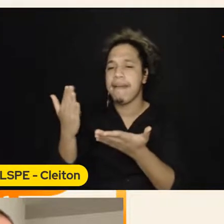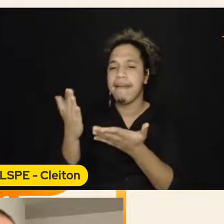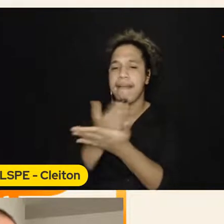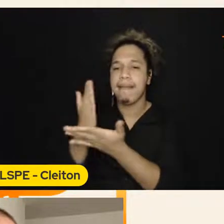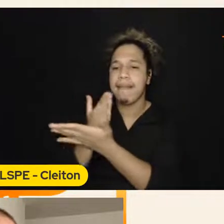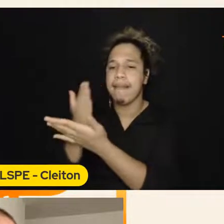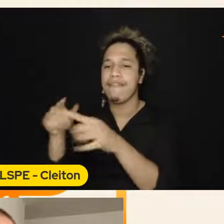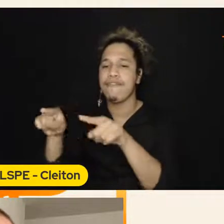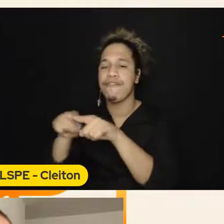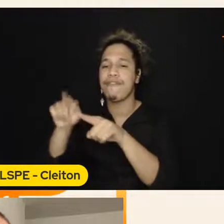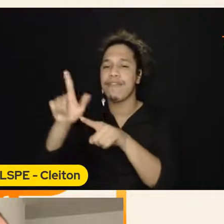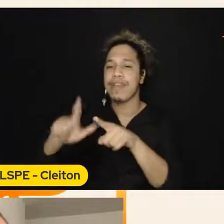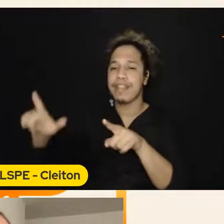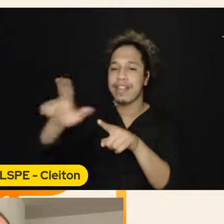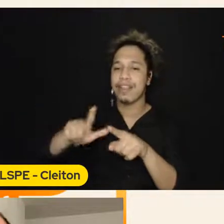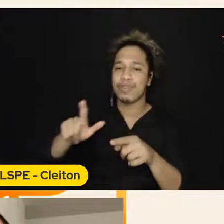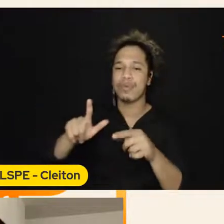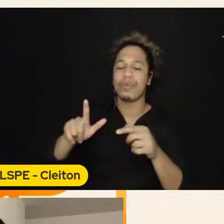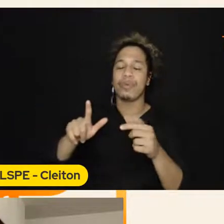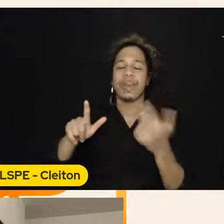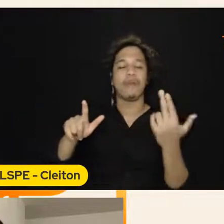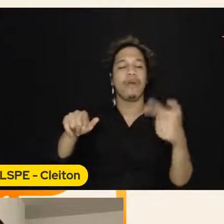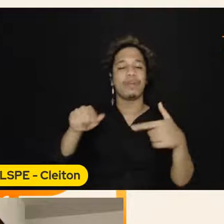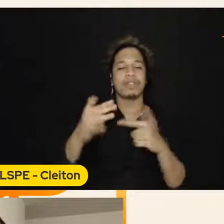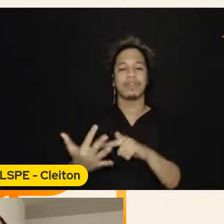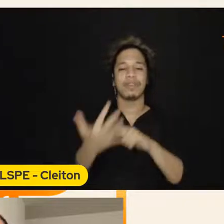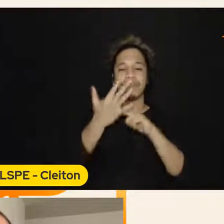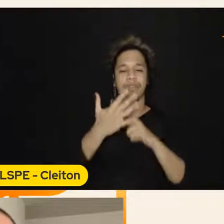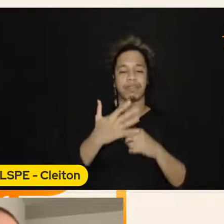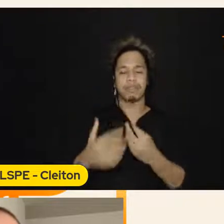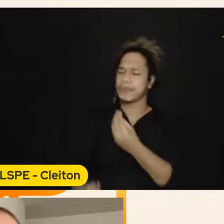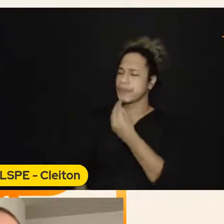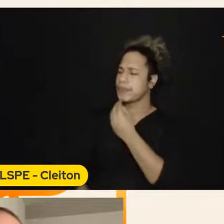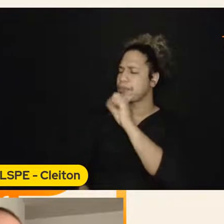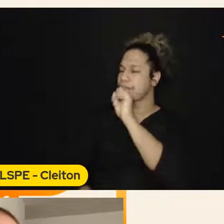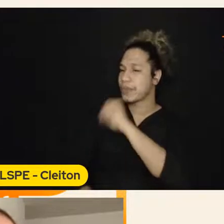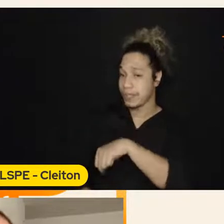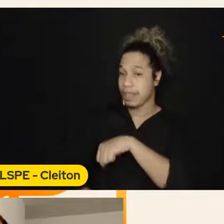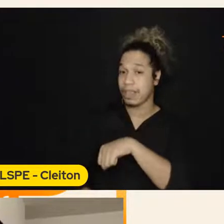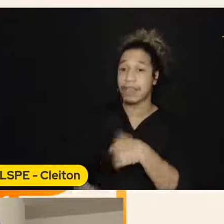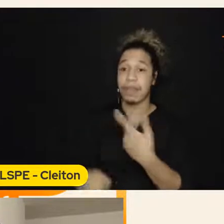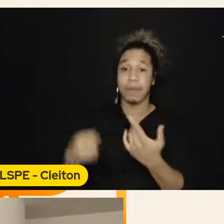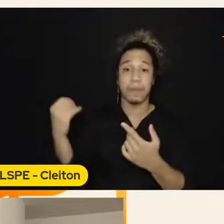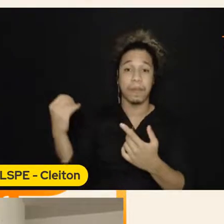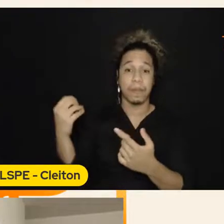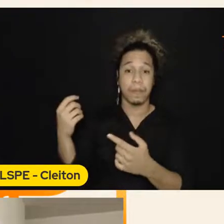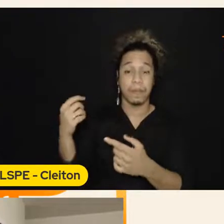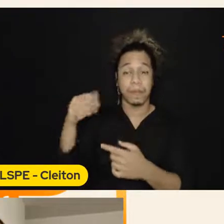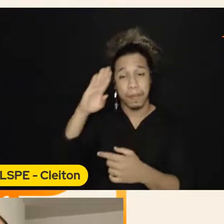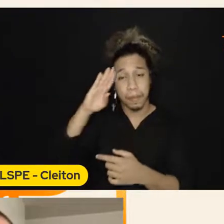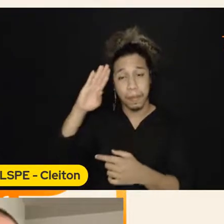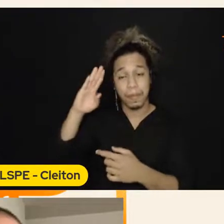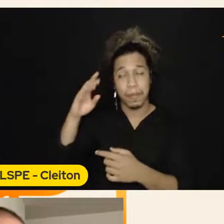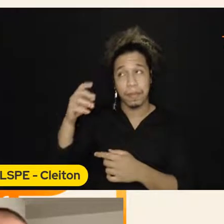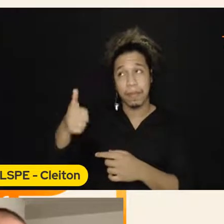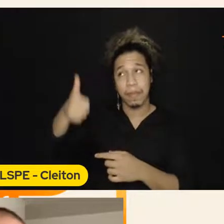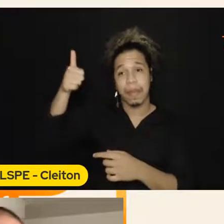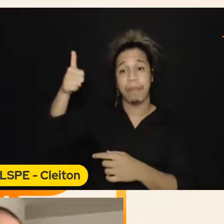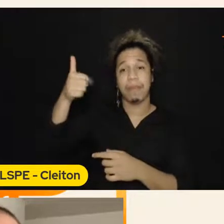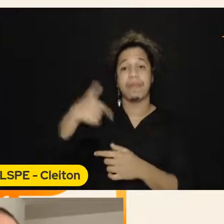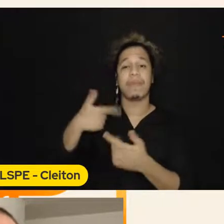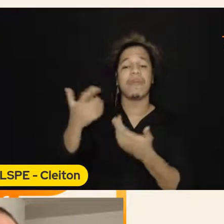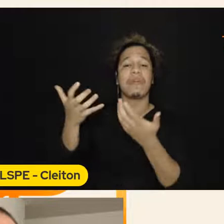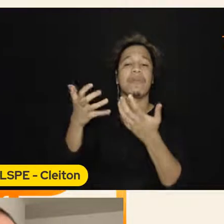ones you presented? Yeah, absolutely. So first and foremost, let me just add to